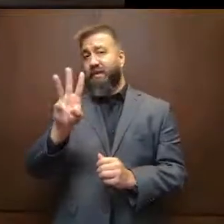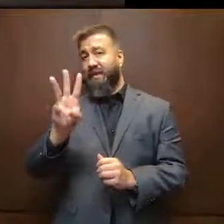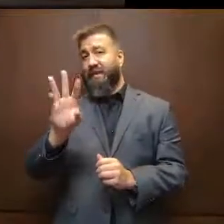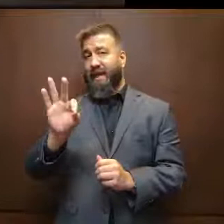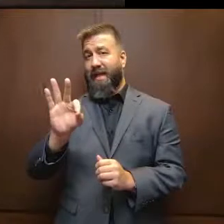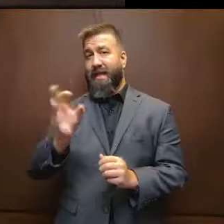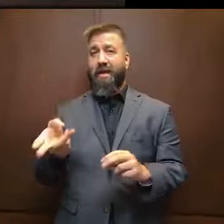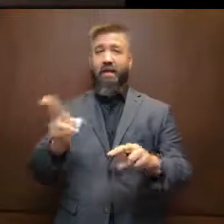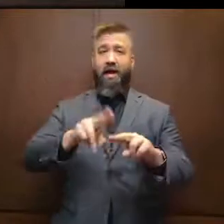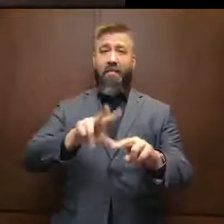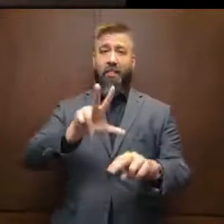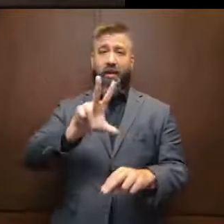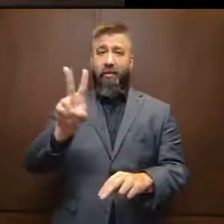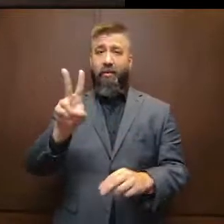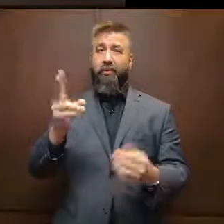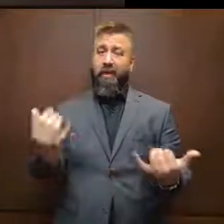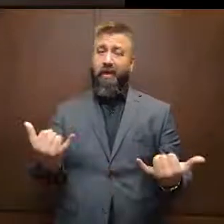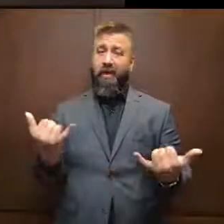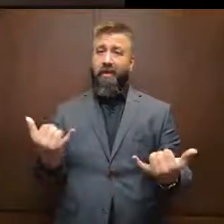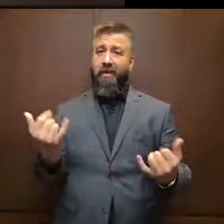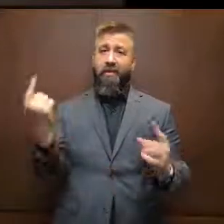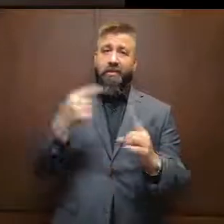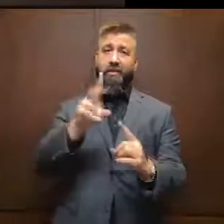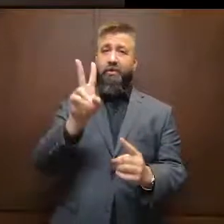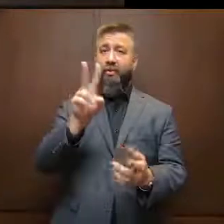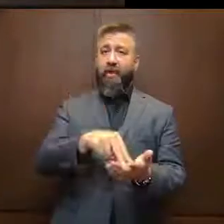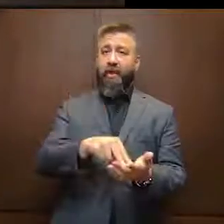62269 up 32 today to